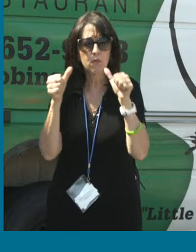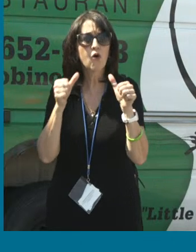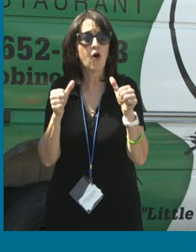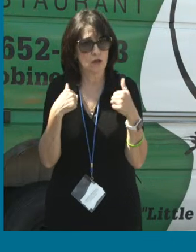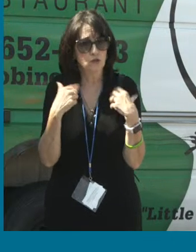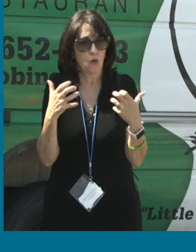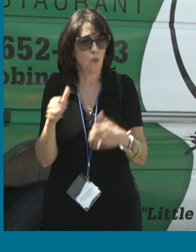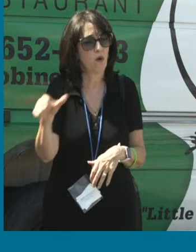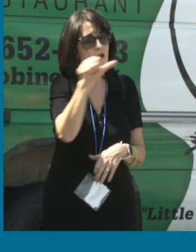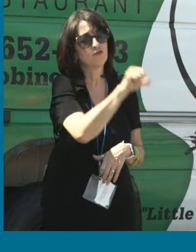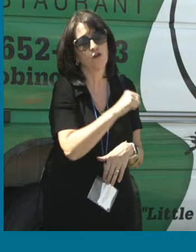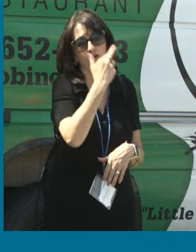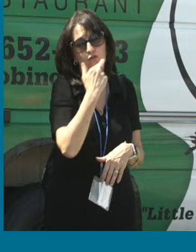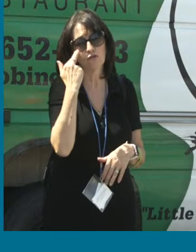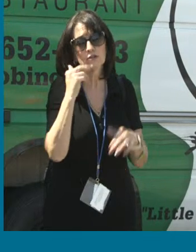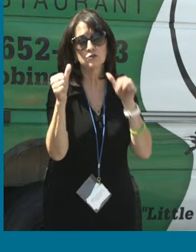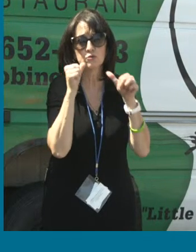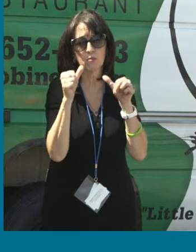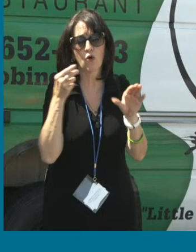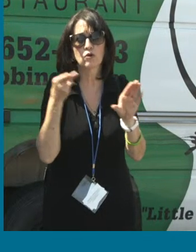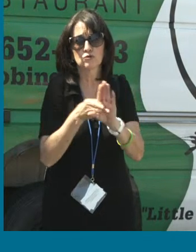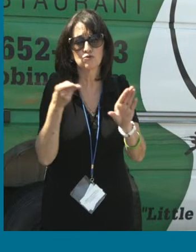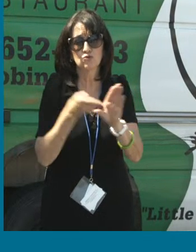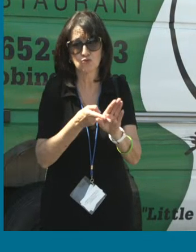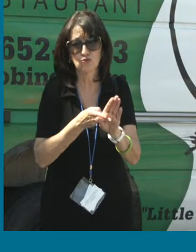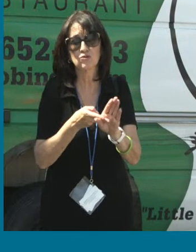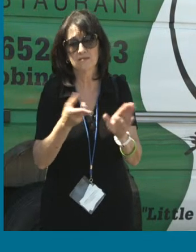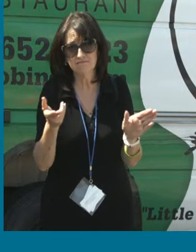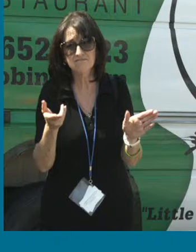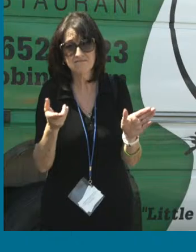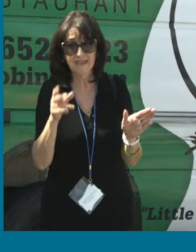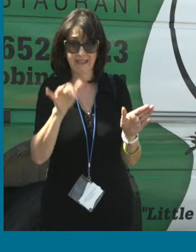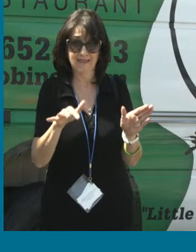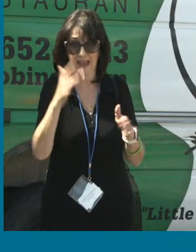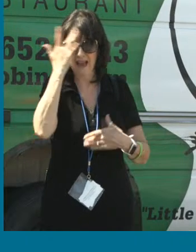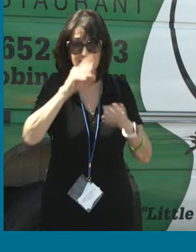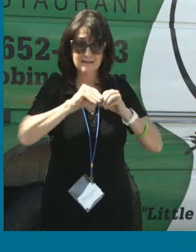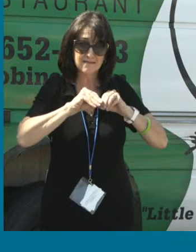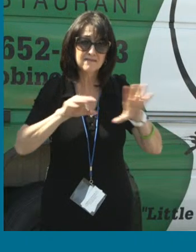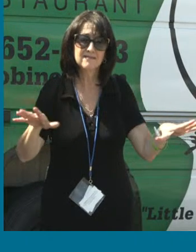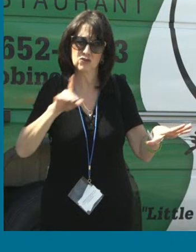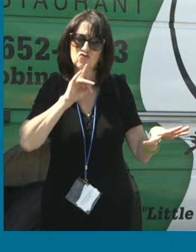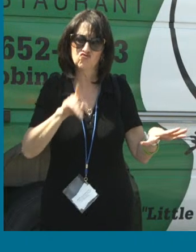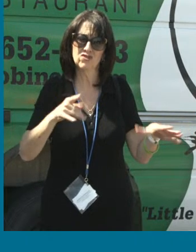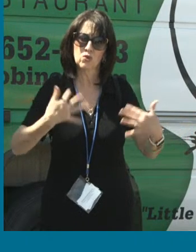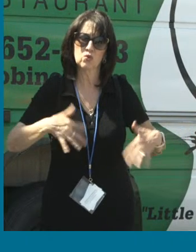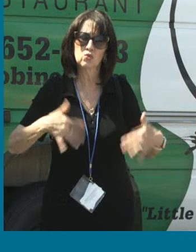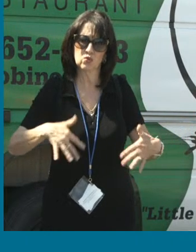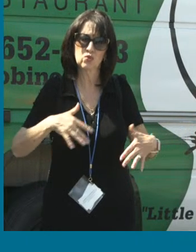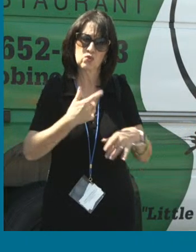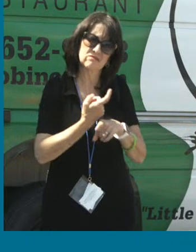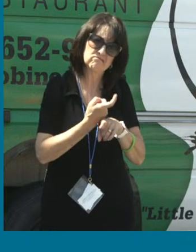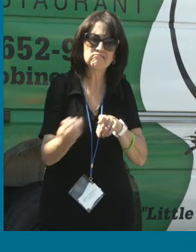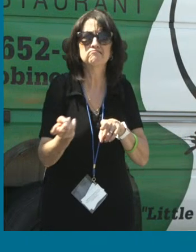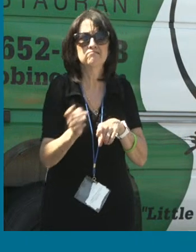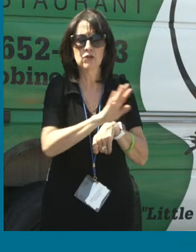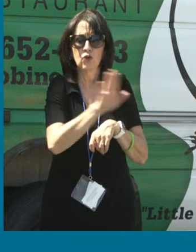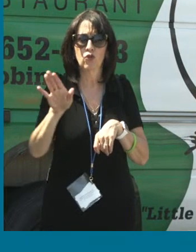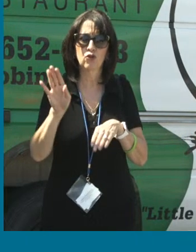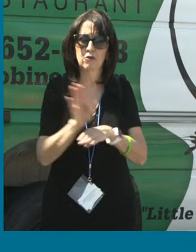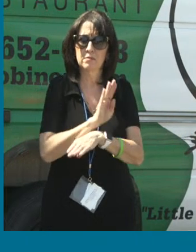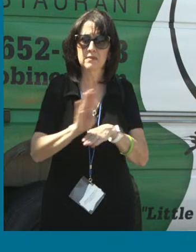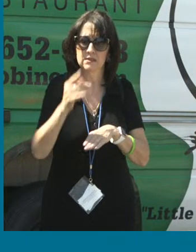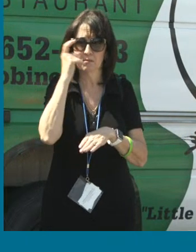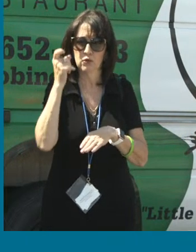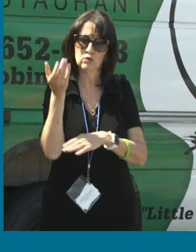establishments that were hurt so badly last year. I'm so excited about the opportunity to